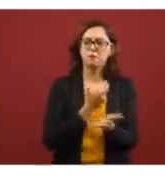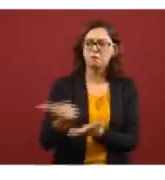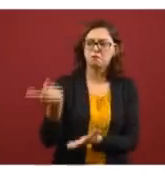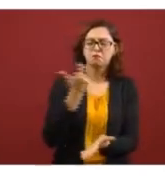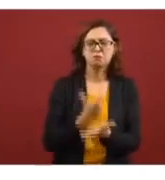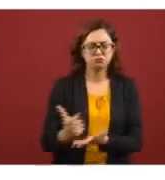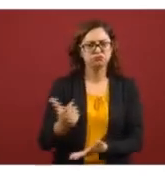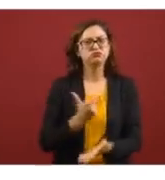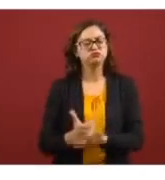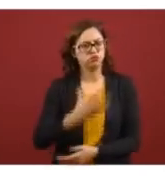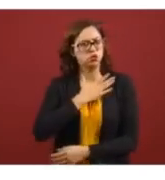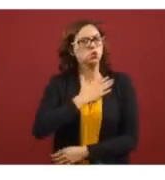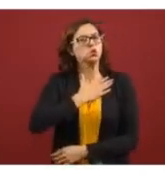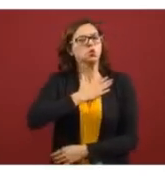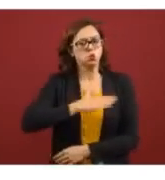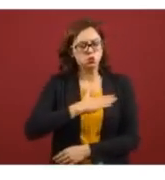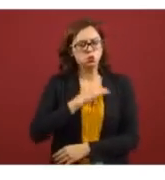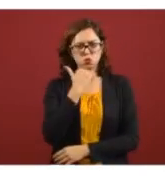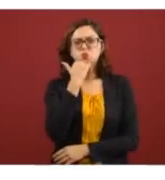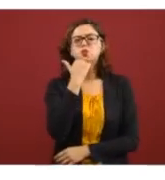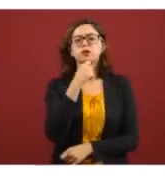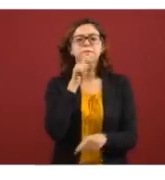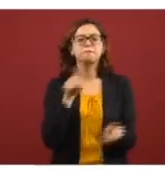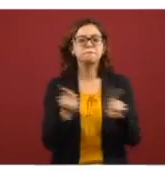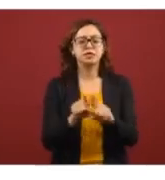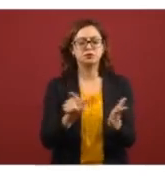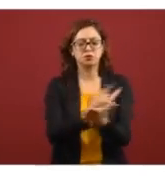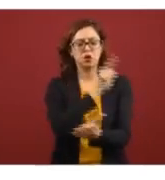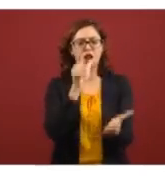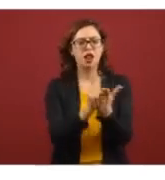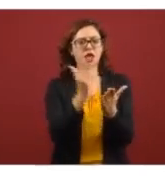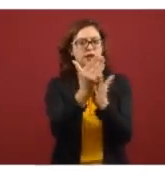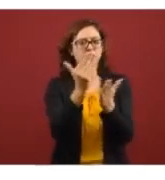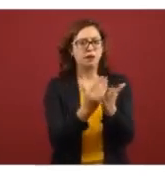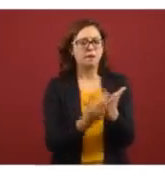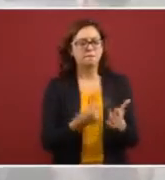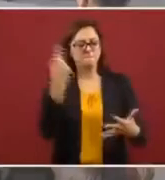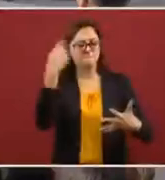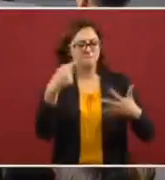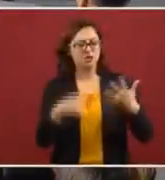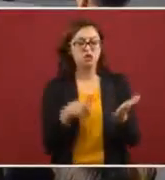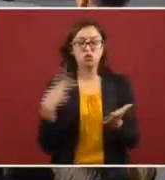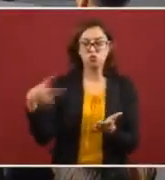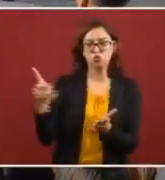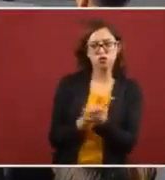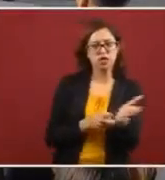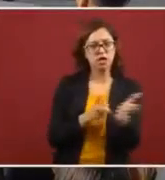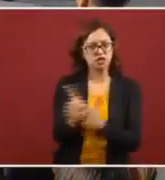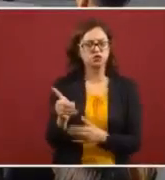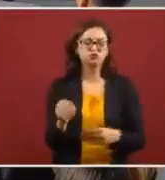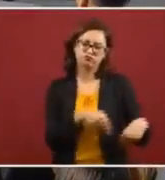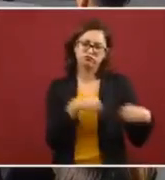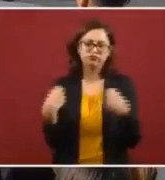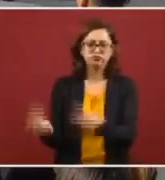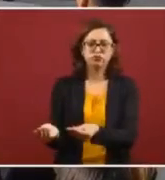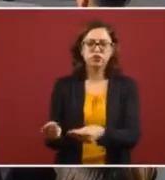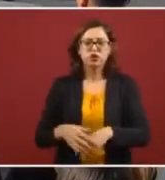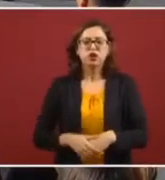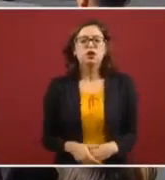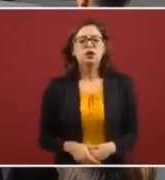And we will give a new change in wages that they will